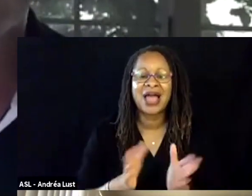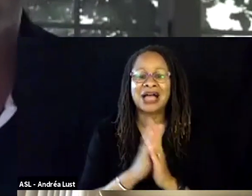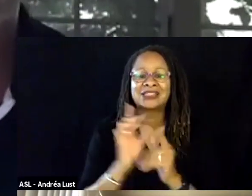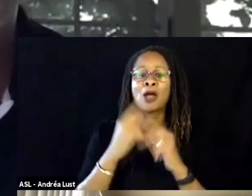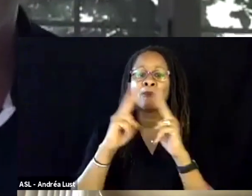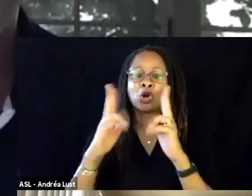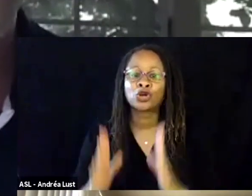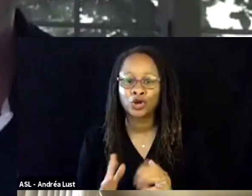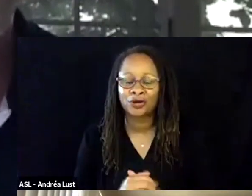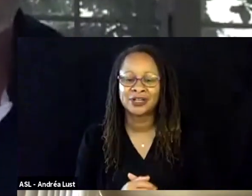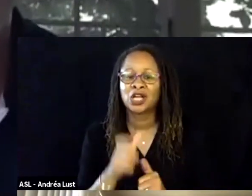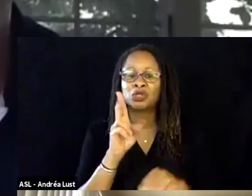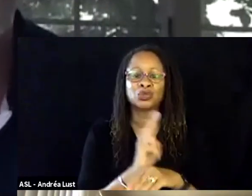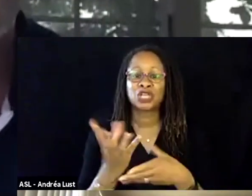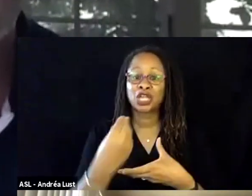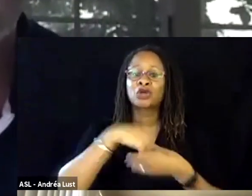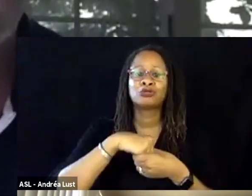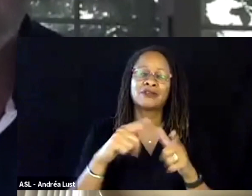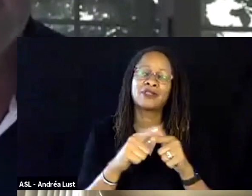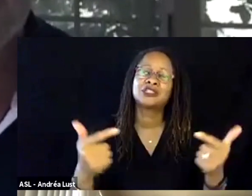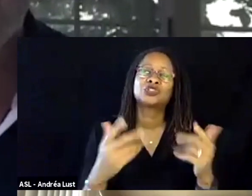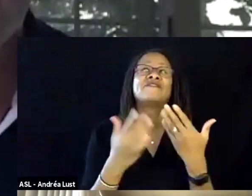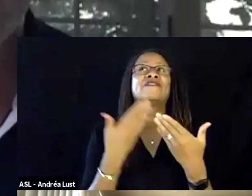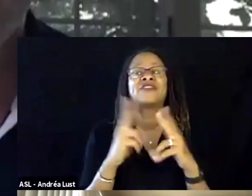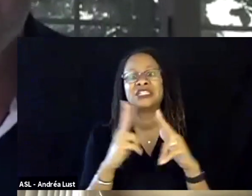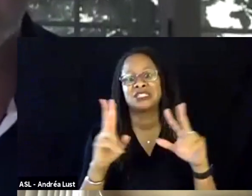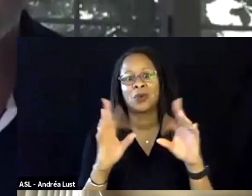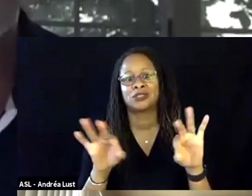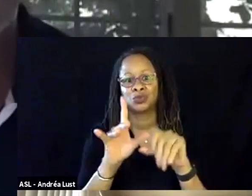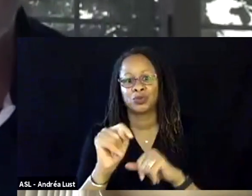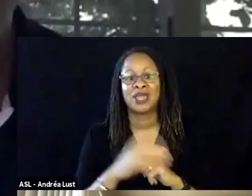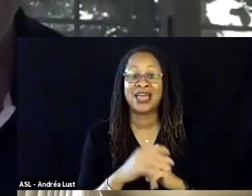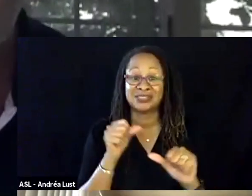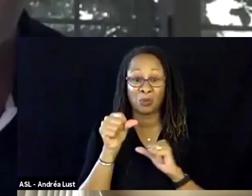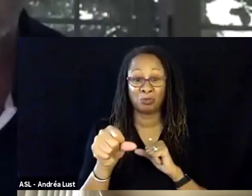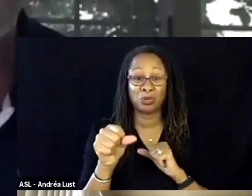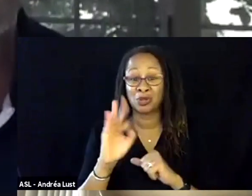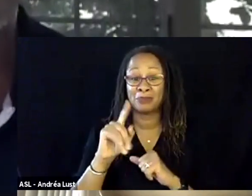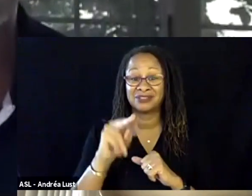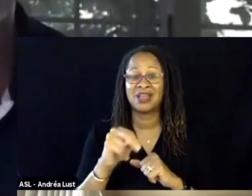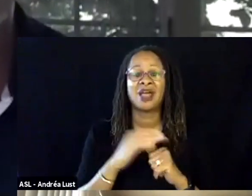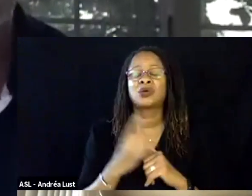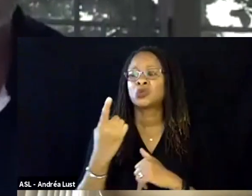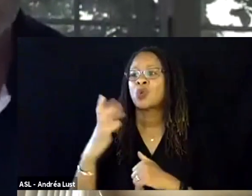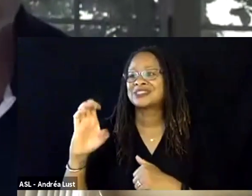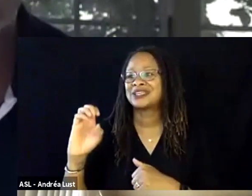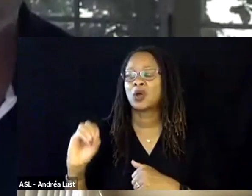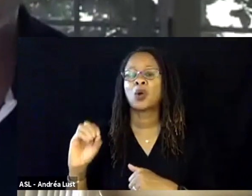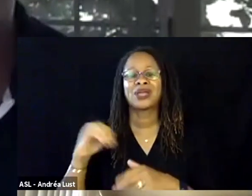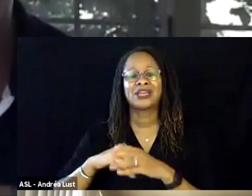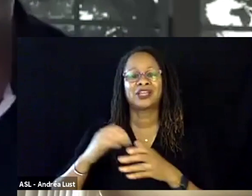partner. Using inclusive language is a super easy way to do it. And even pushing buttons. So there was a CEO in Australia that we coached who was